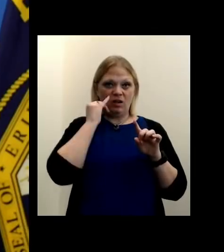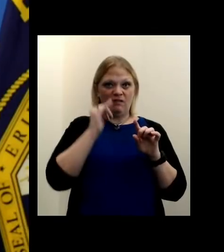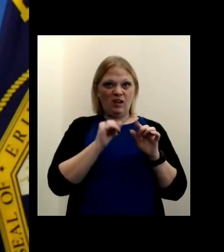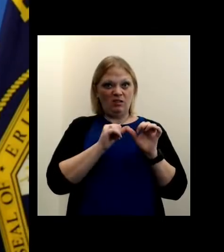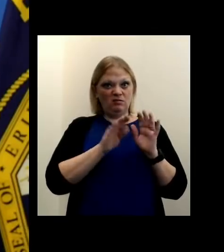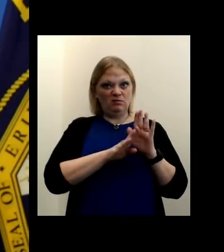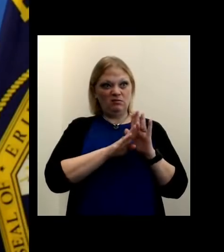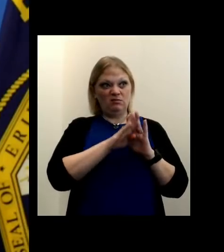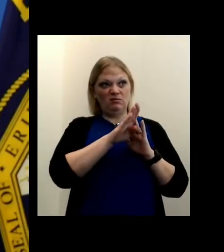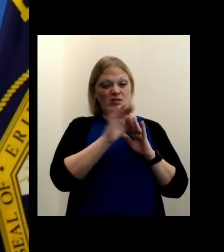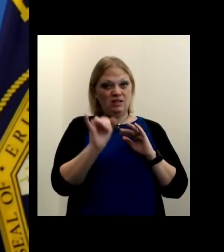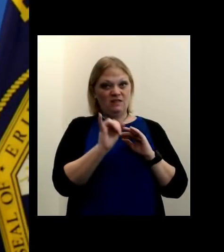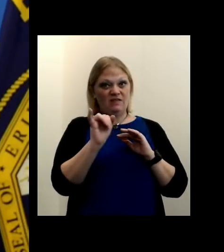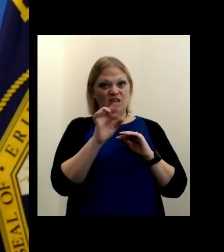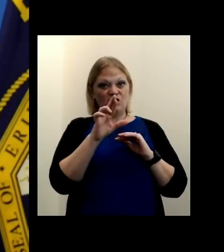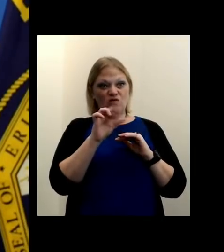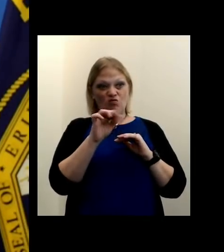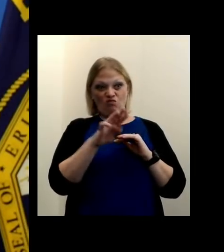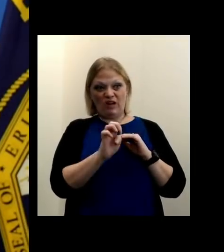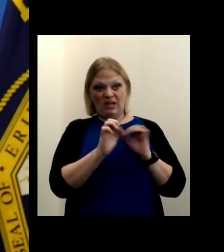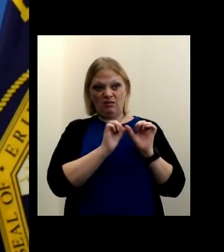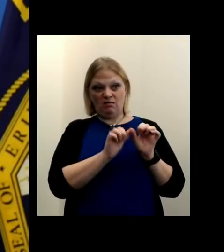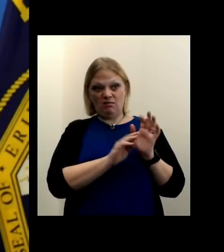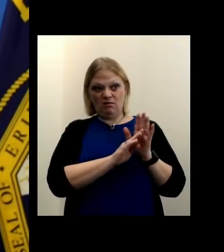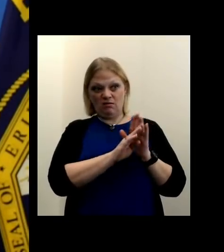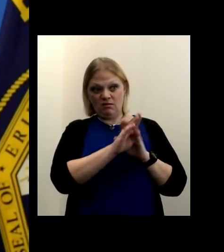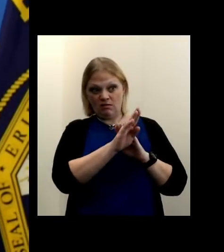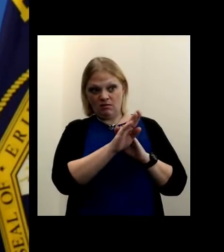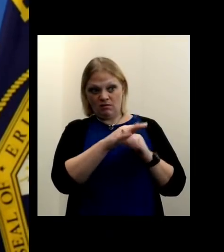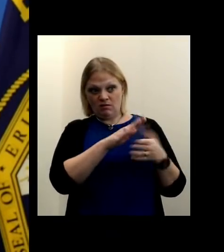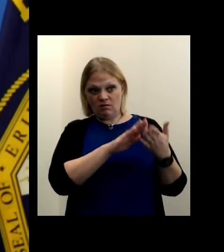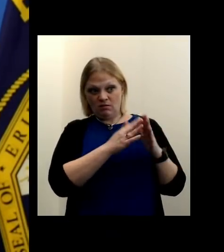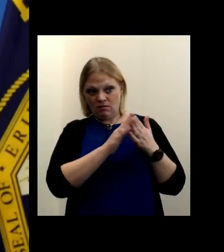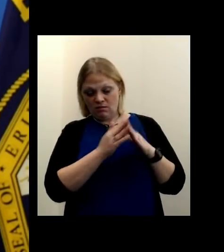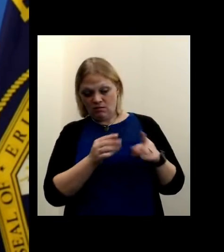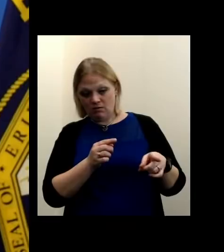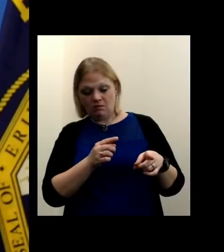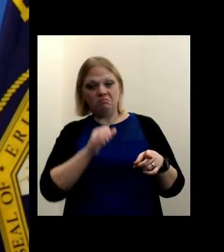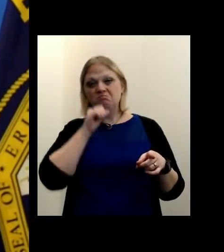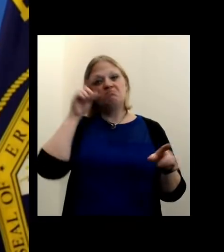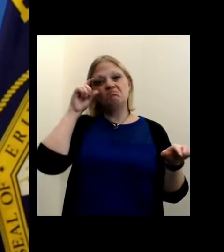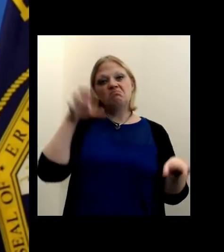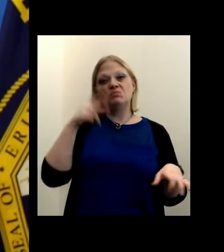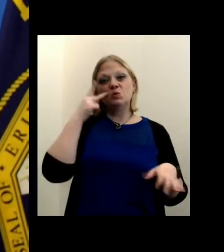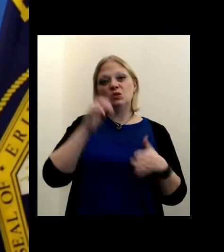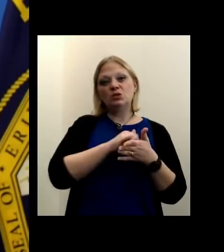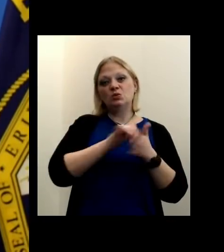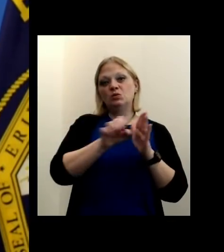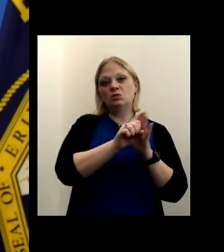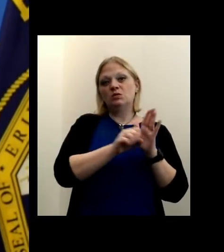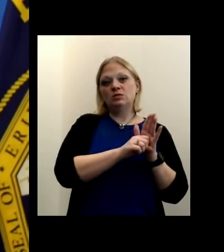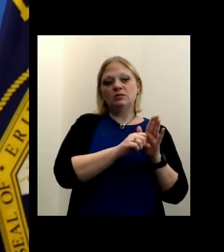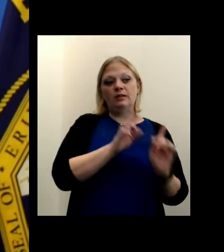if the infection rate in those communities continues to go up, would not be shocked to see New York State place it in the